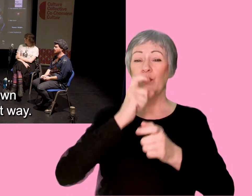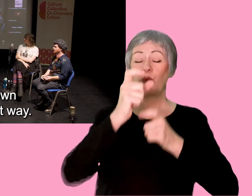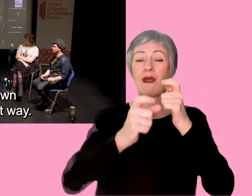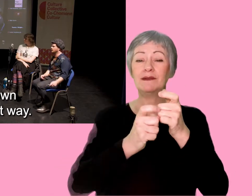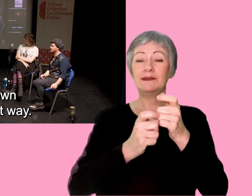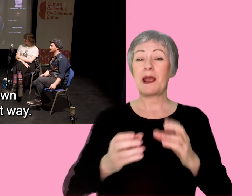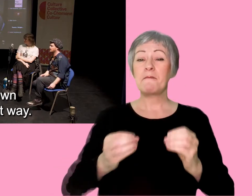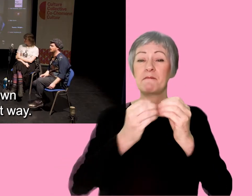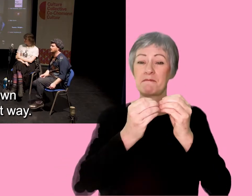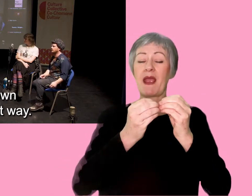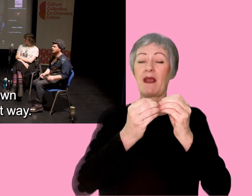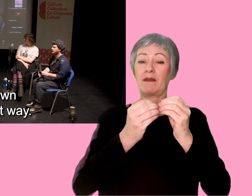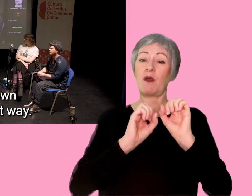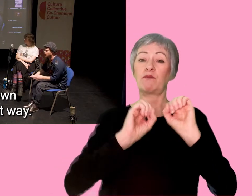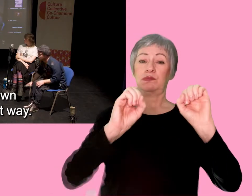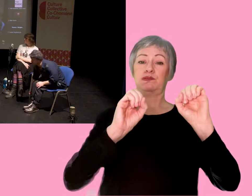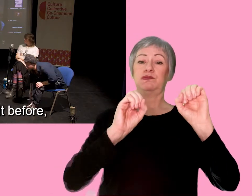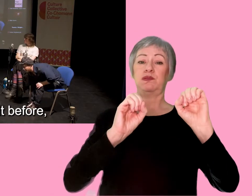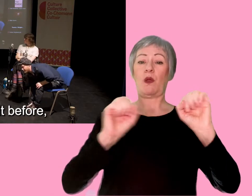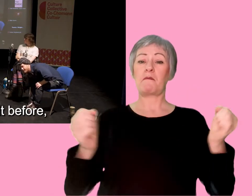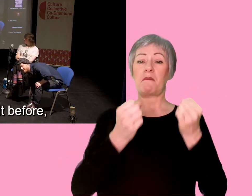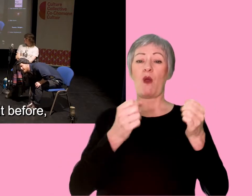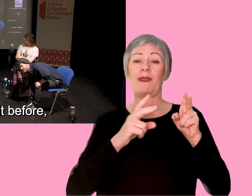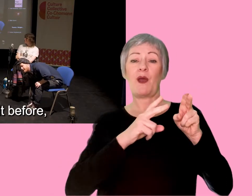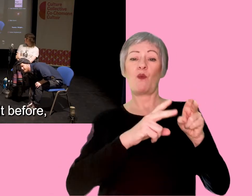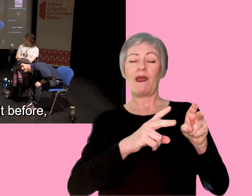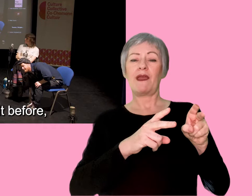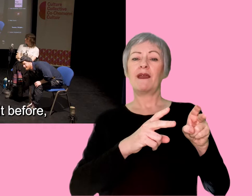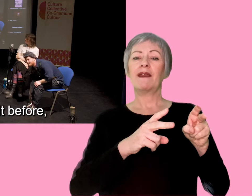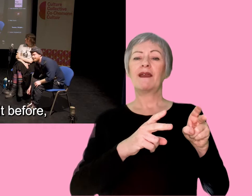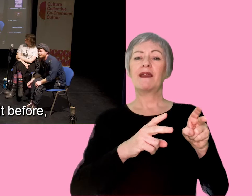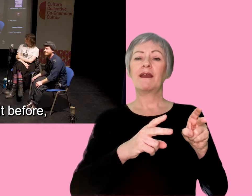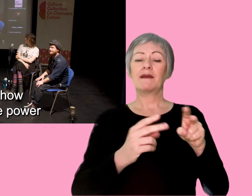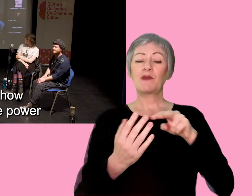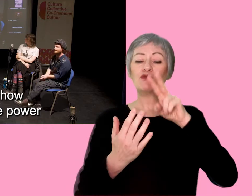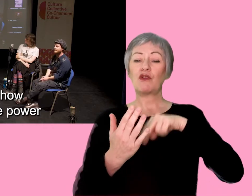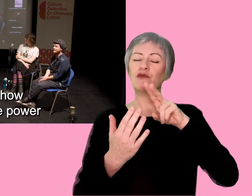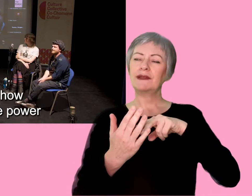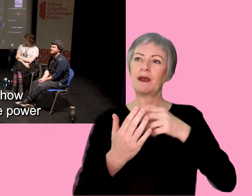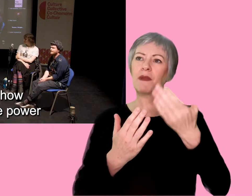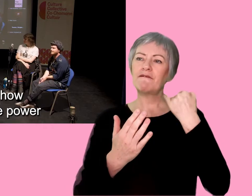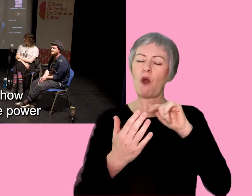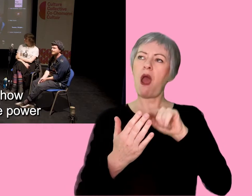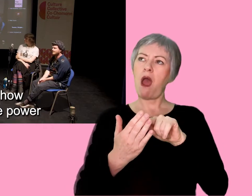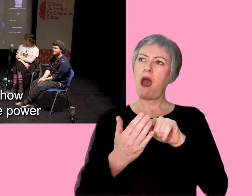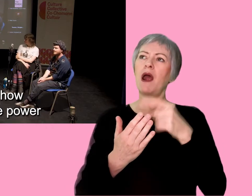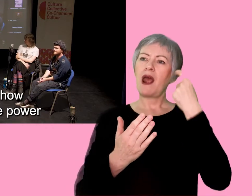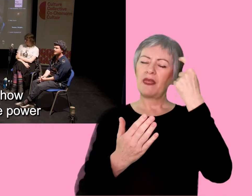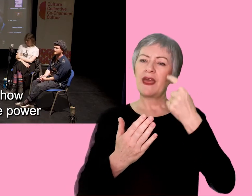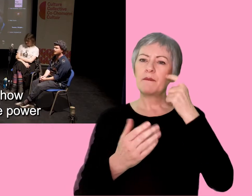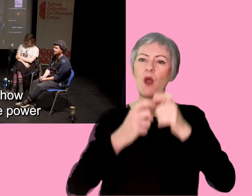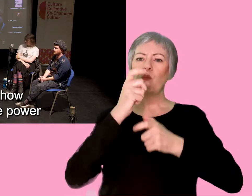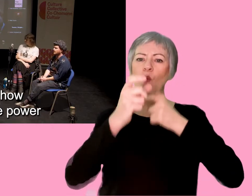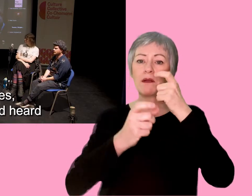their own dissident power that way. And it just, because I got to read it before, it made me think of like how words obviously